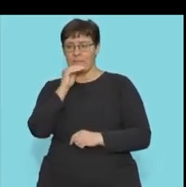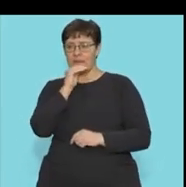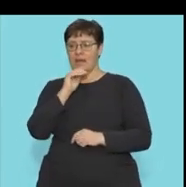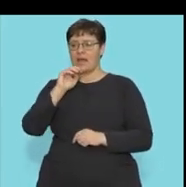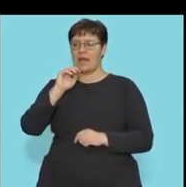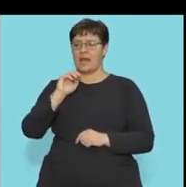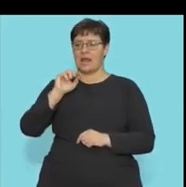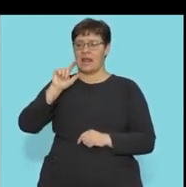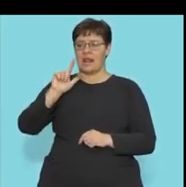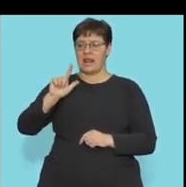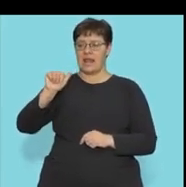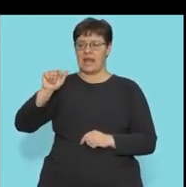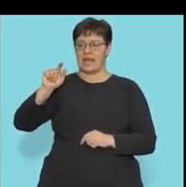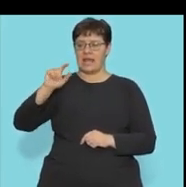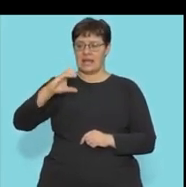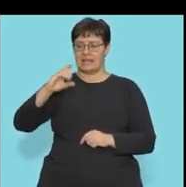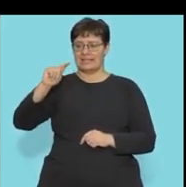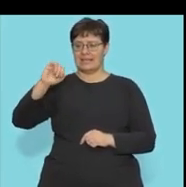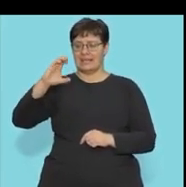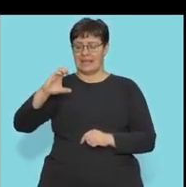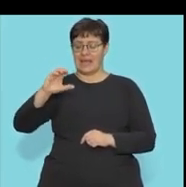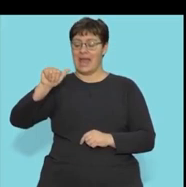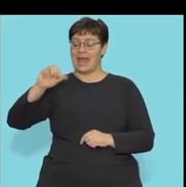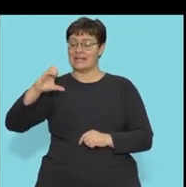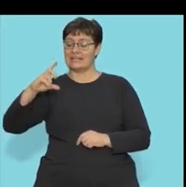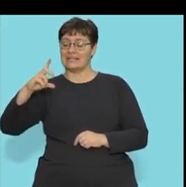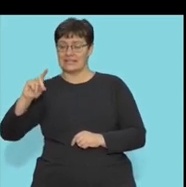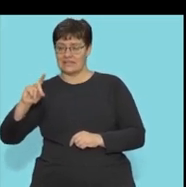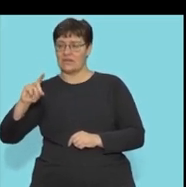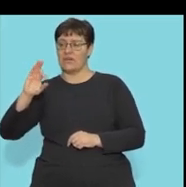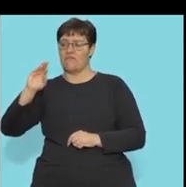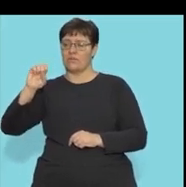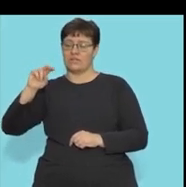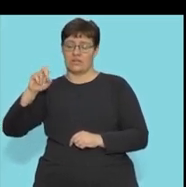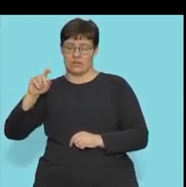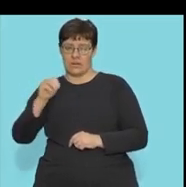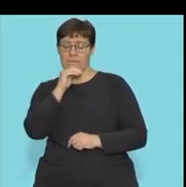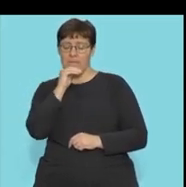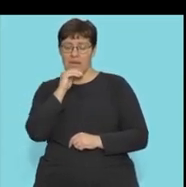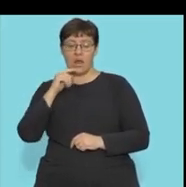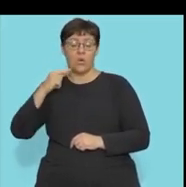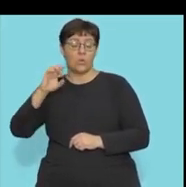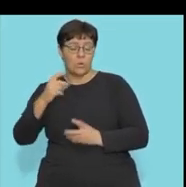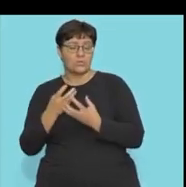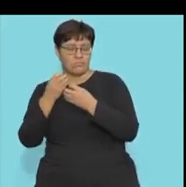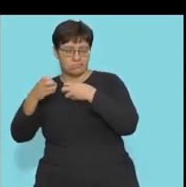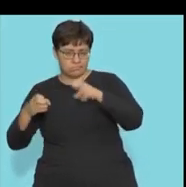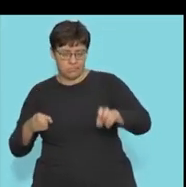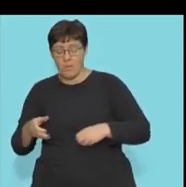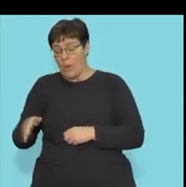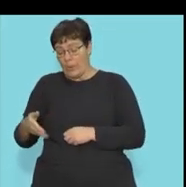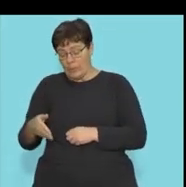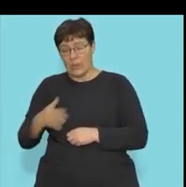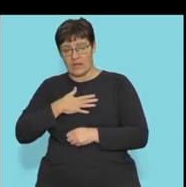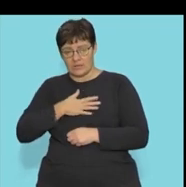as lactic acid fermentation. This is the breaking down of glucose in the absence of